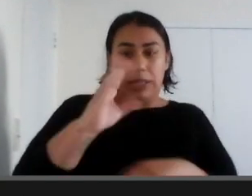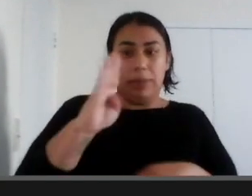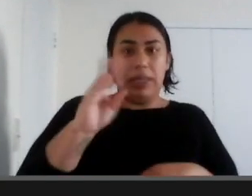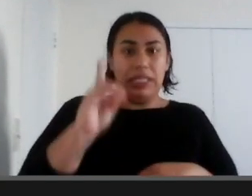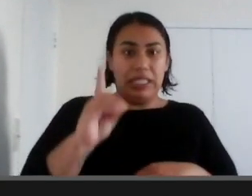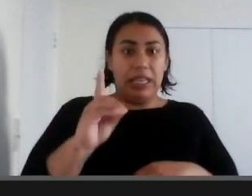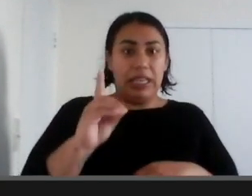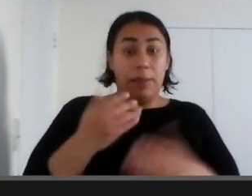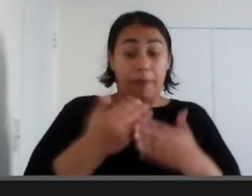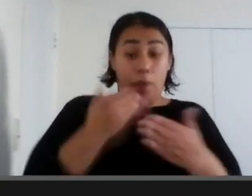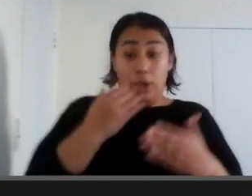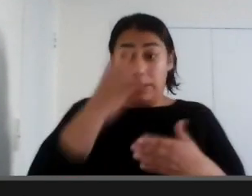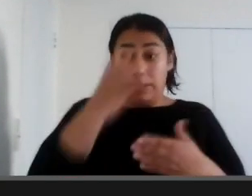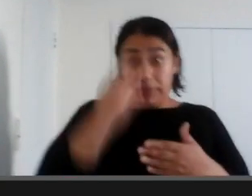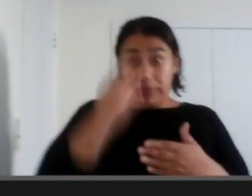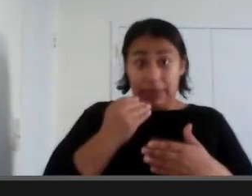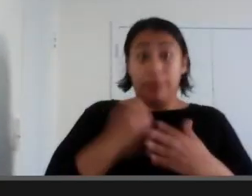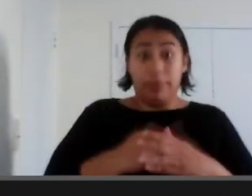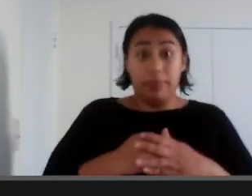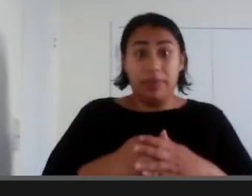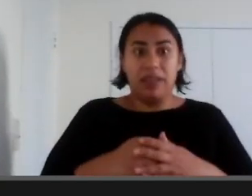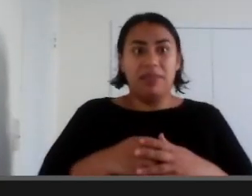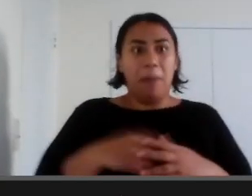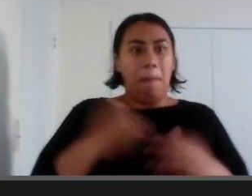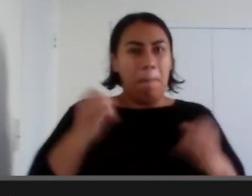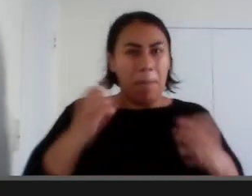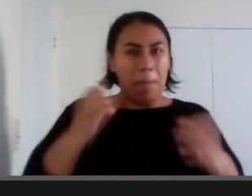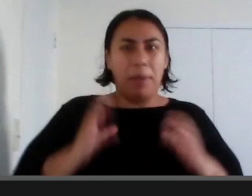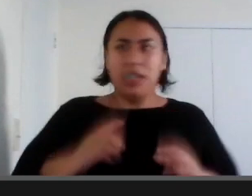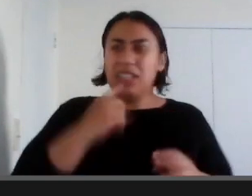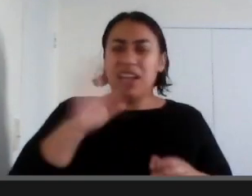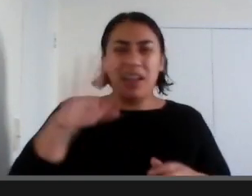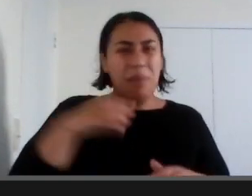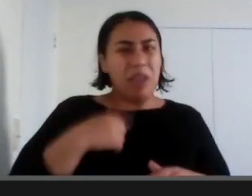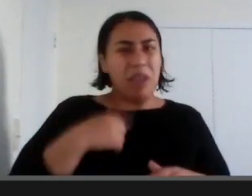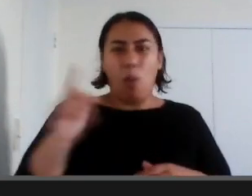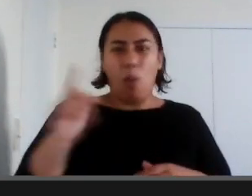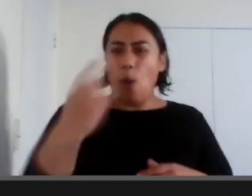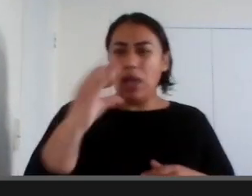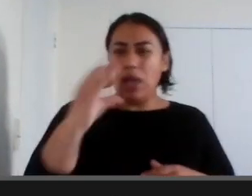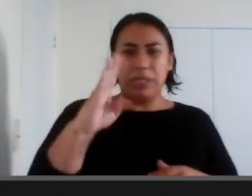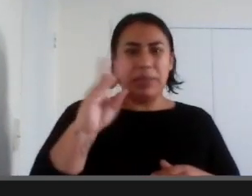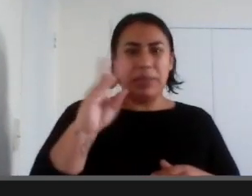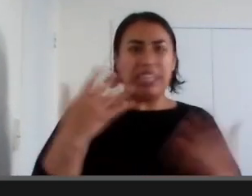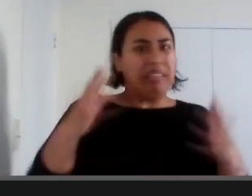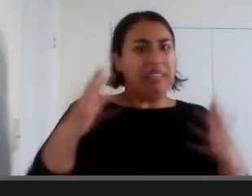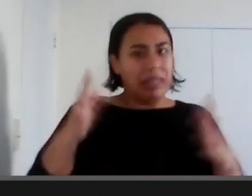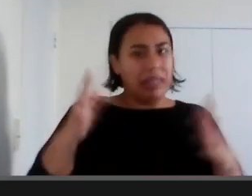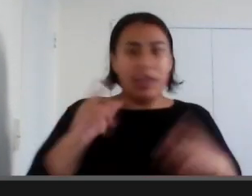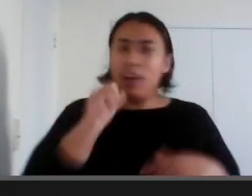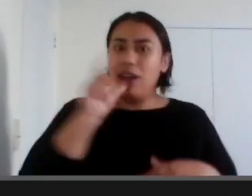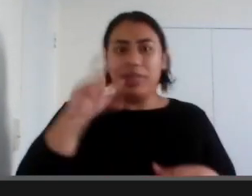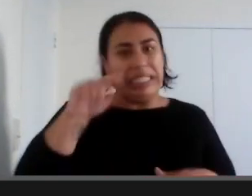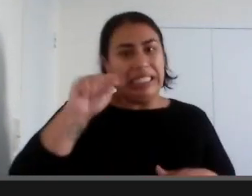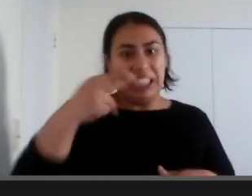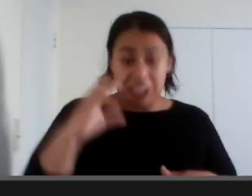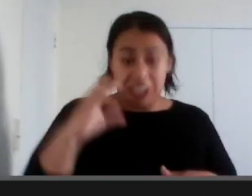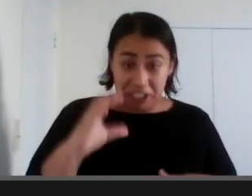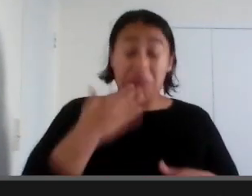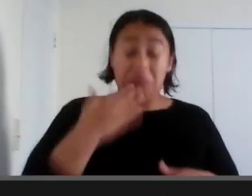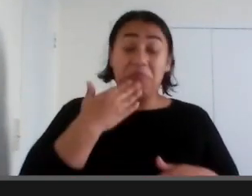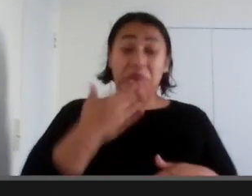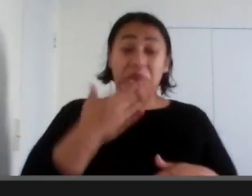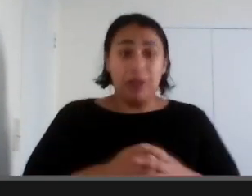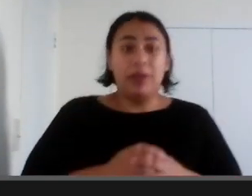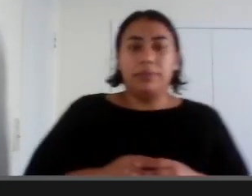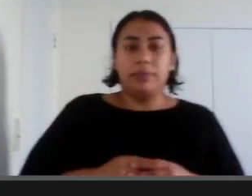to a more relaxed state when it comes time to sleep, resulting in better quality sleep. Alternatively, many of our patients actually